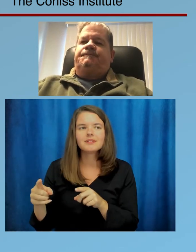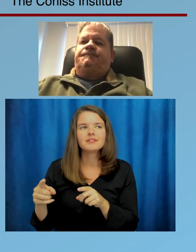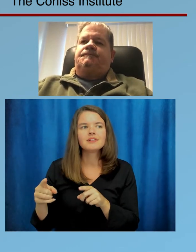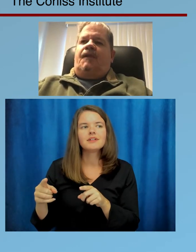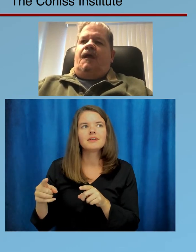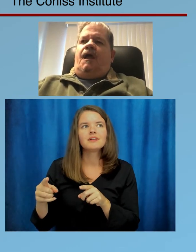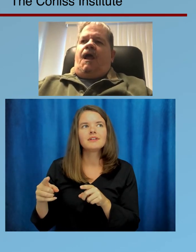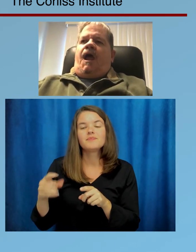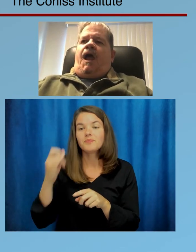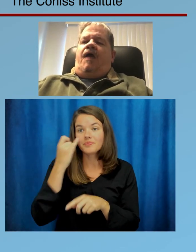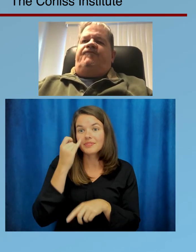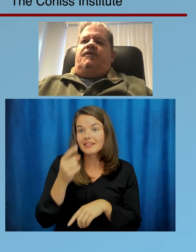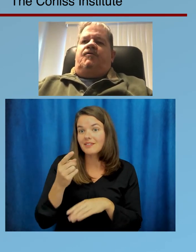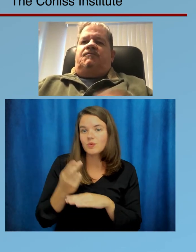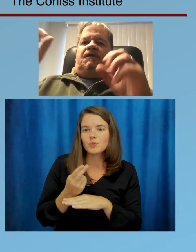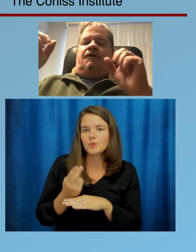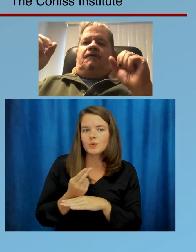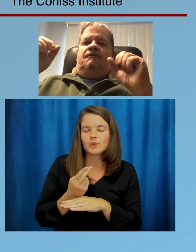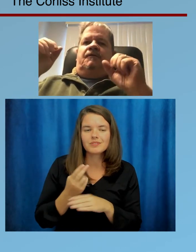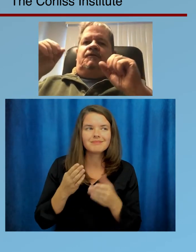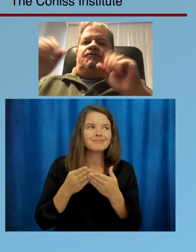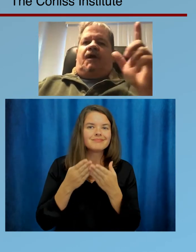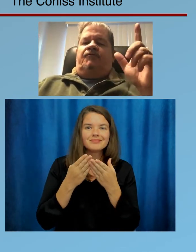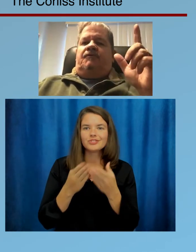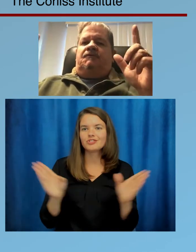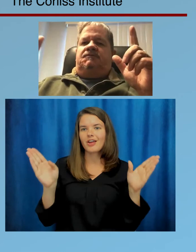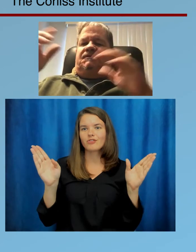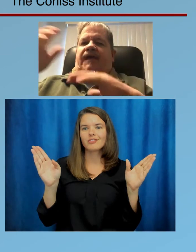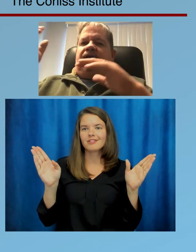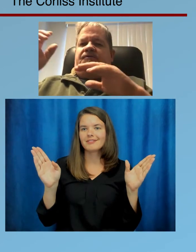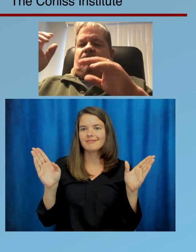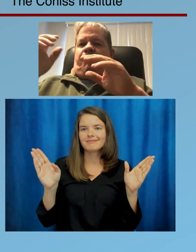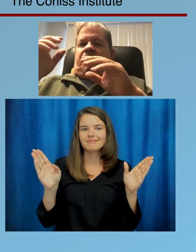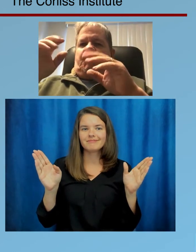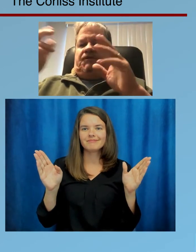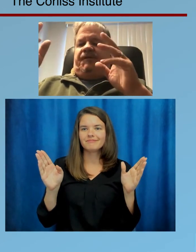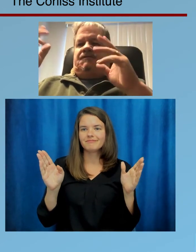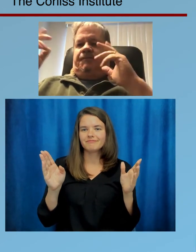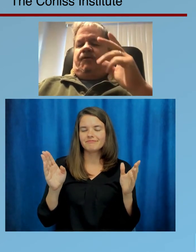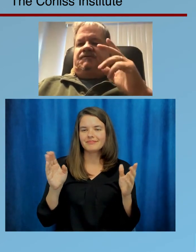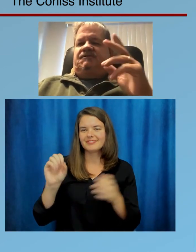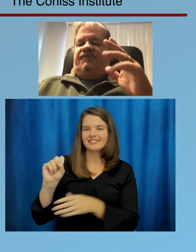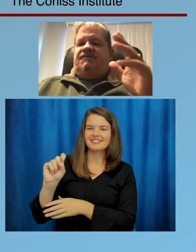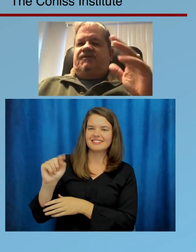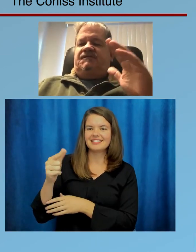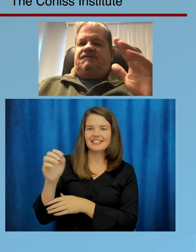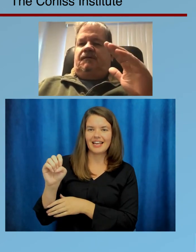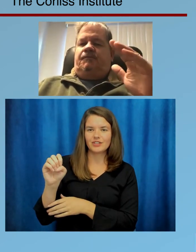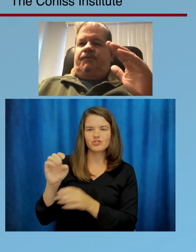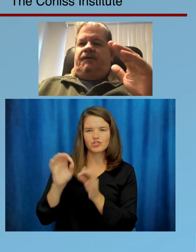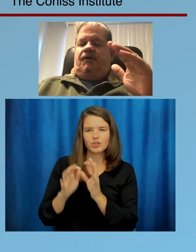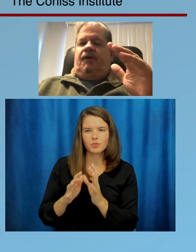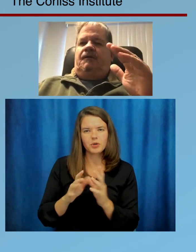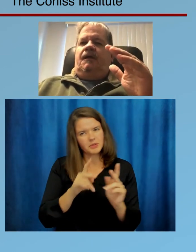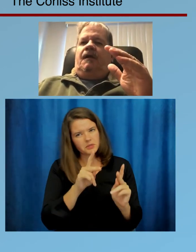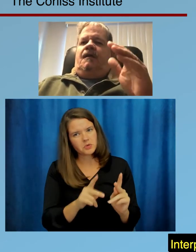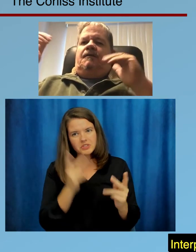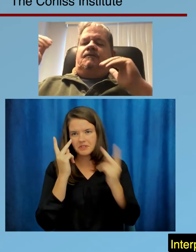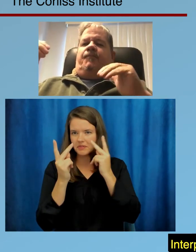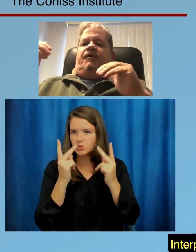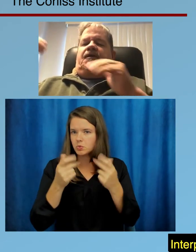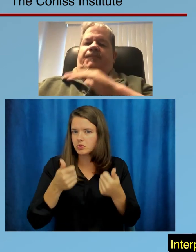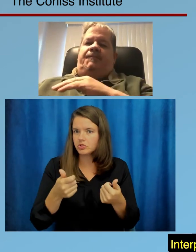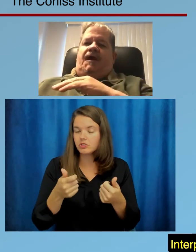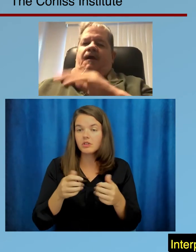is if you're using a general stage interpreter, which means the person's vision is still pretty good,